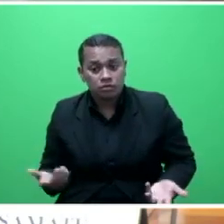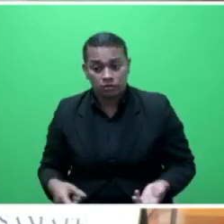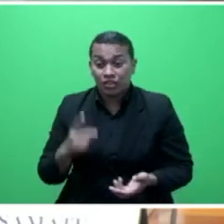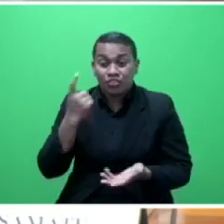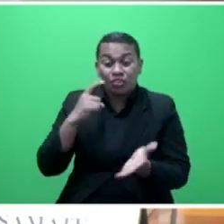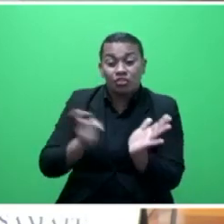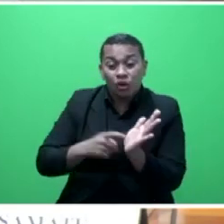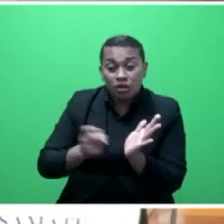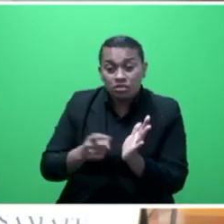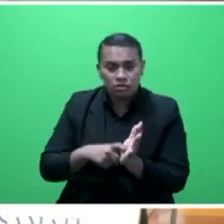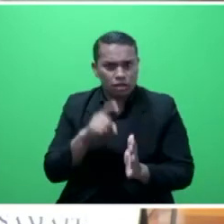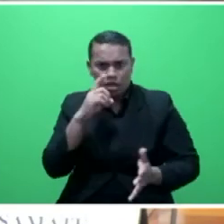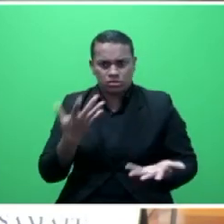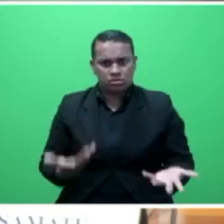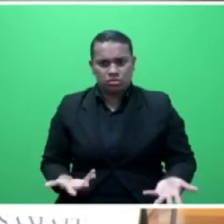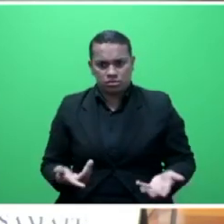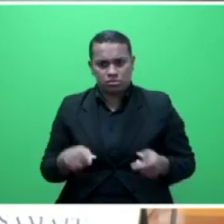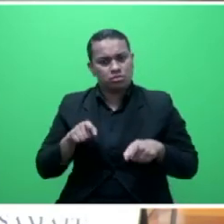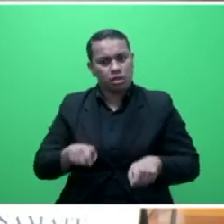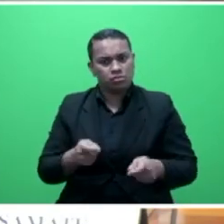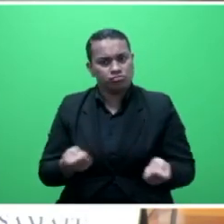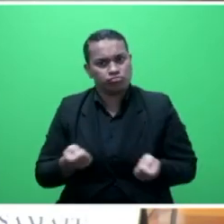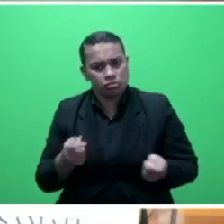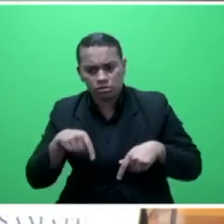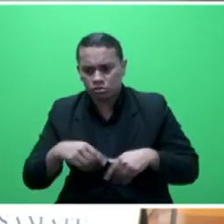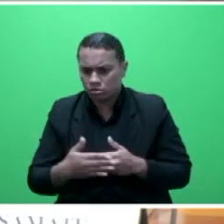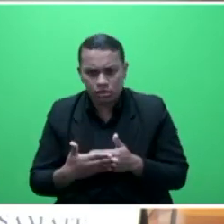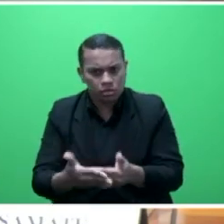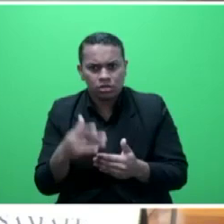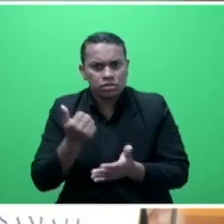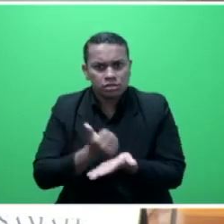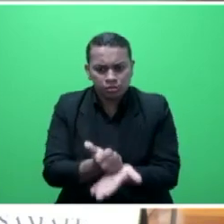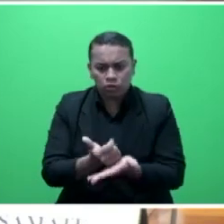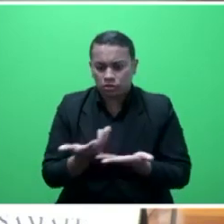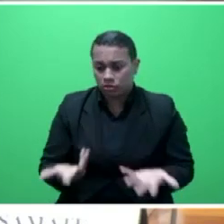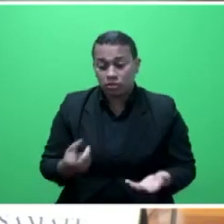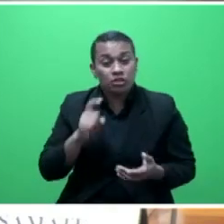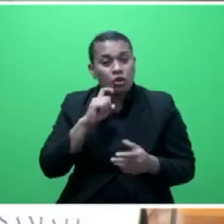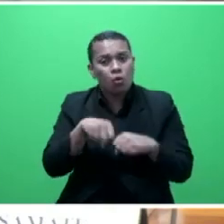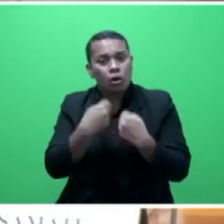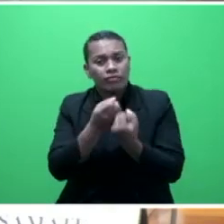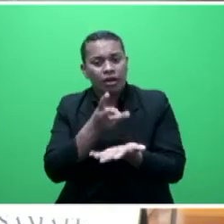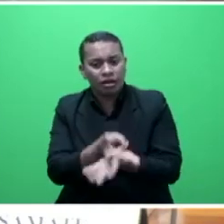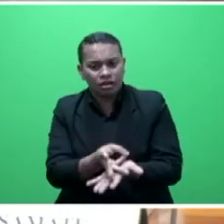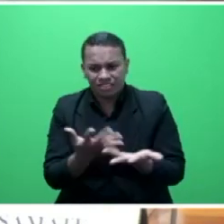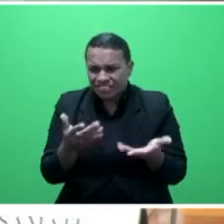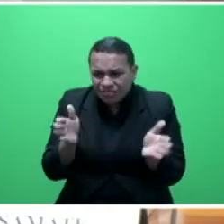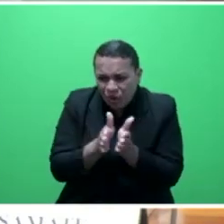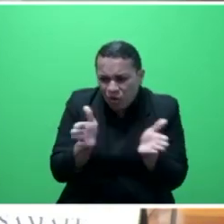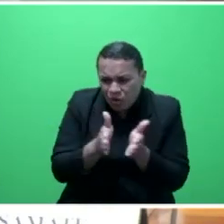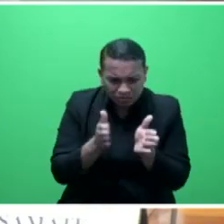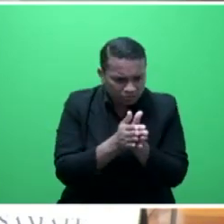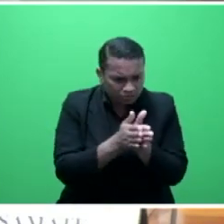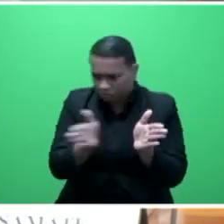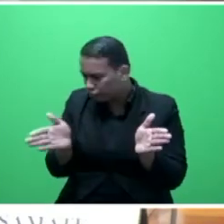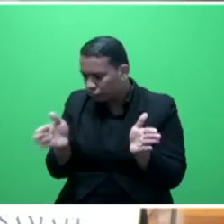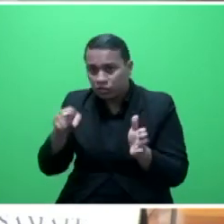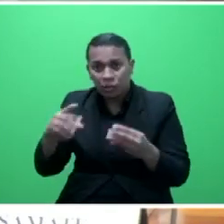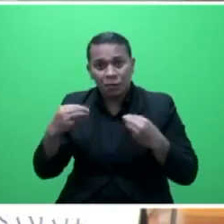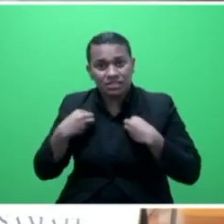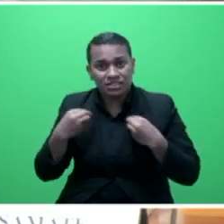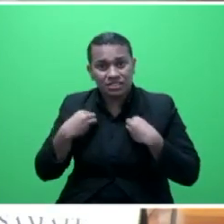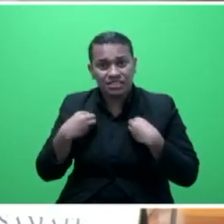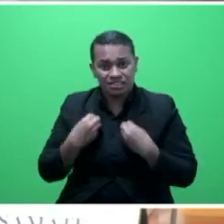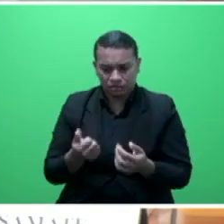market stability, support household welfare, and help our businesses survive, especially micro, small, and medium-sized enterprises, which are critical to